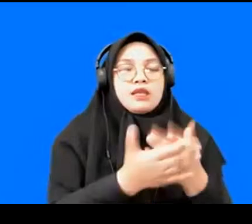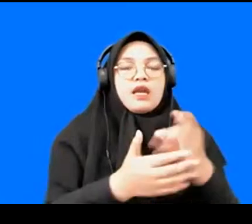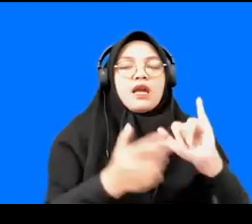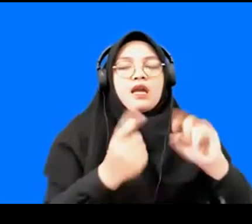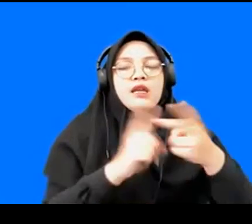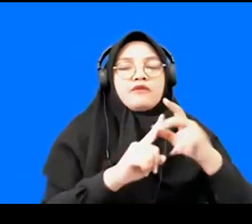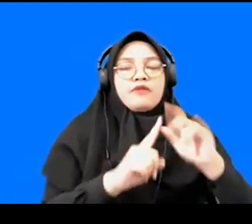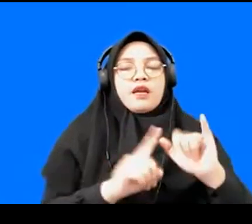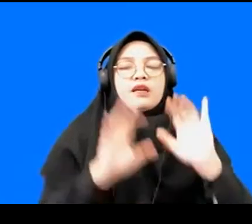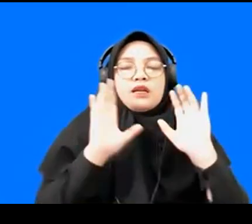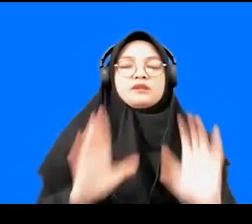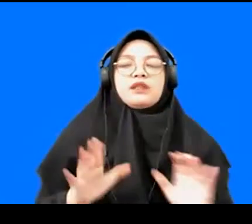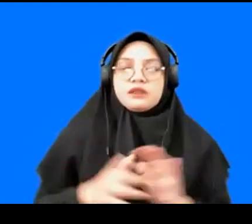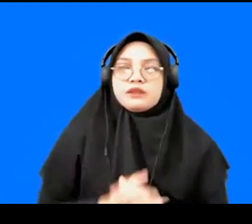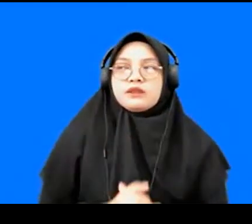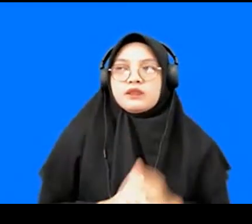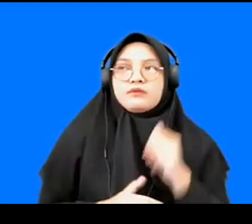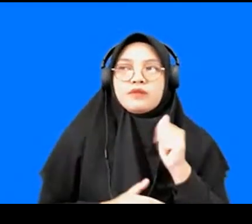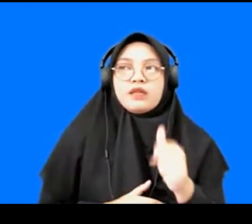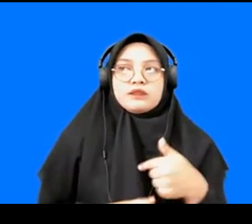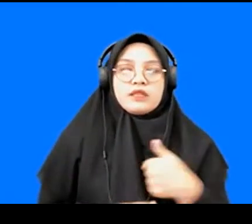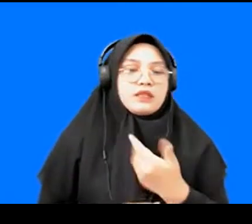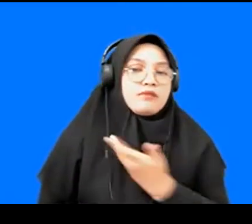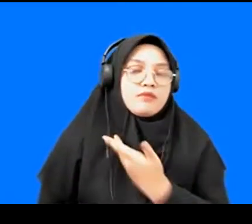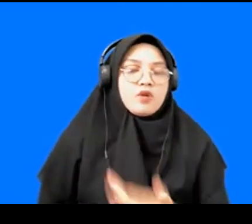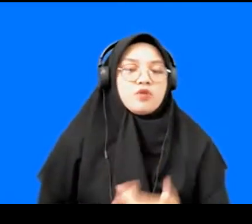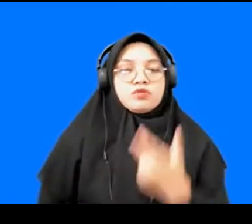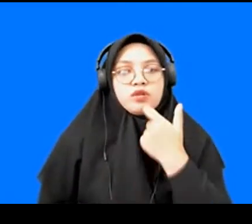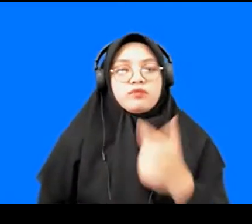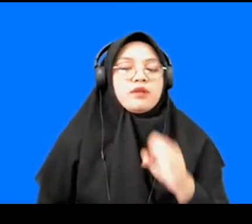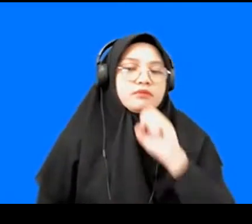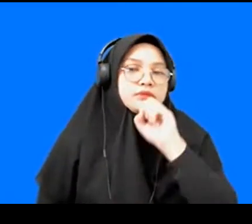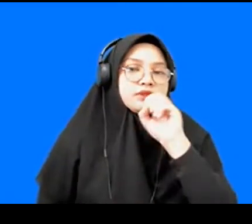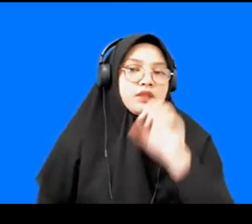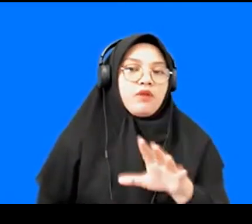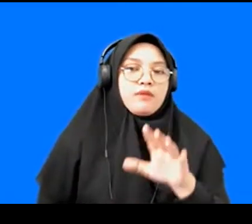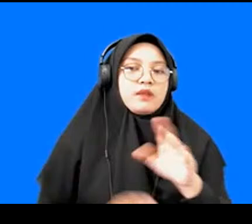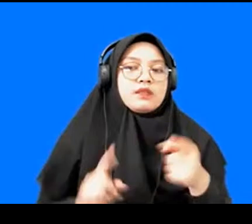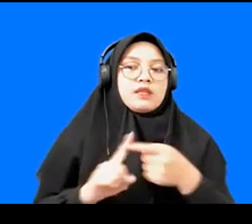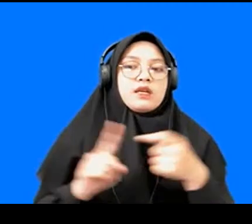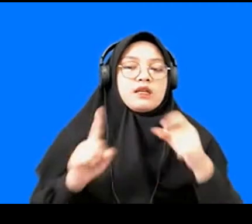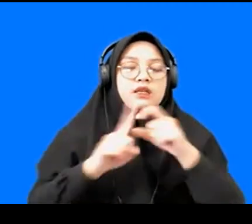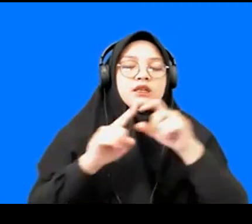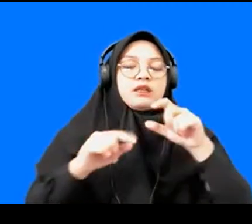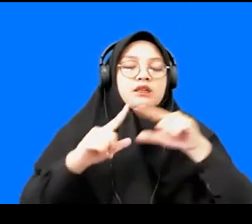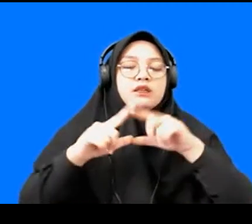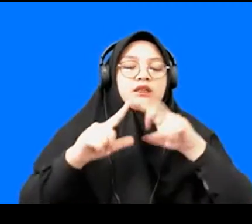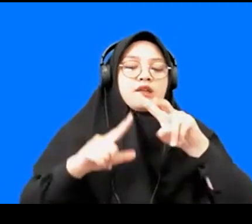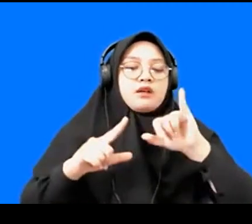a question from the David. Right. I think